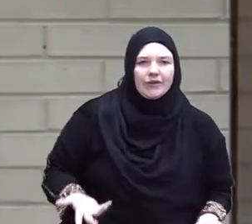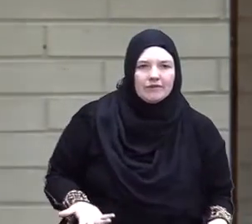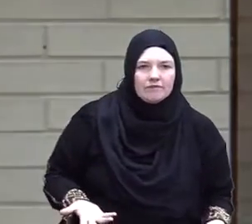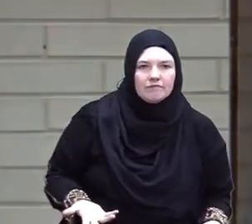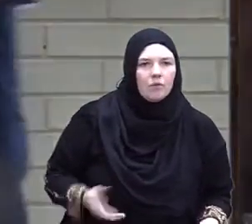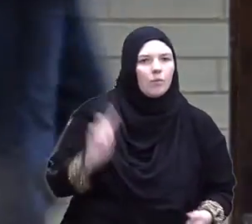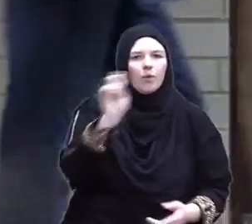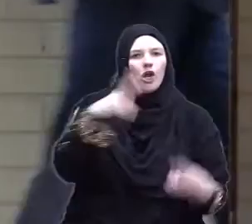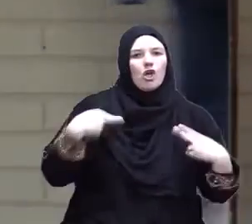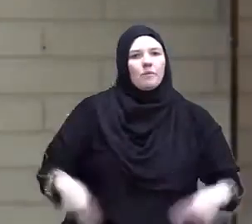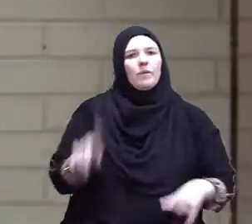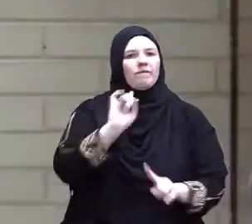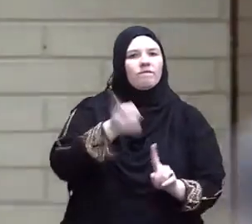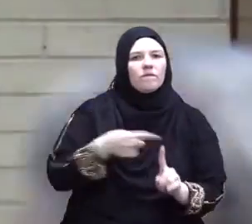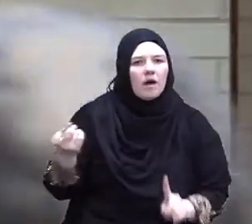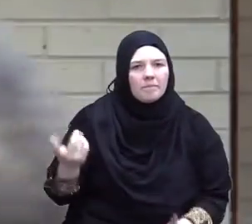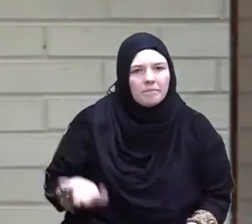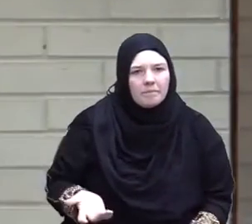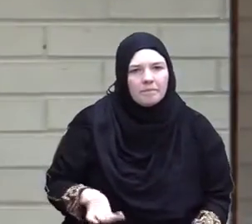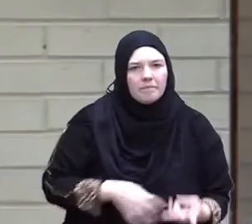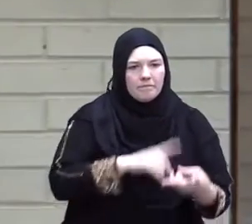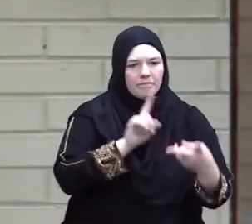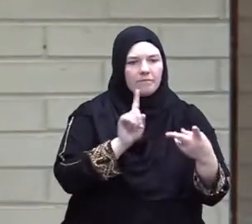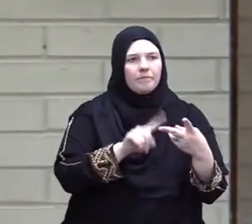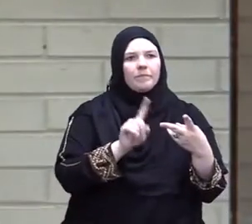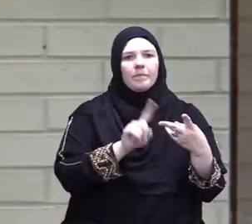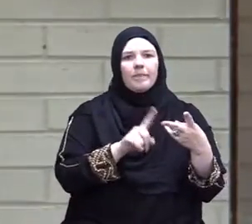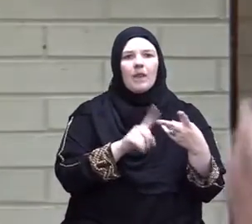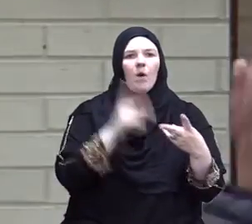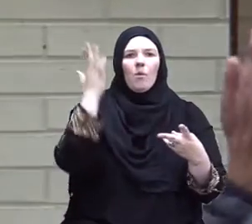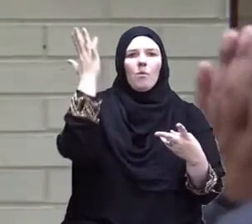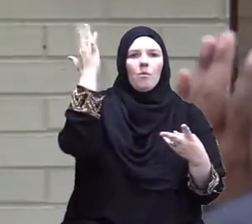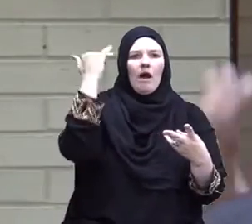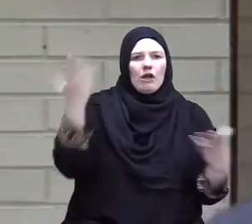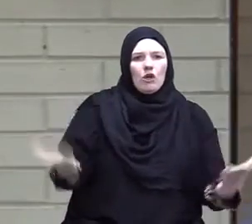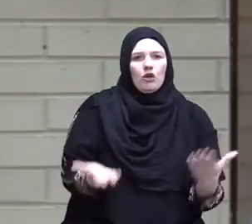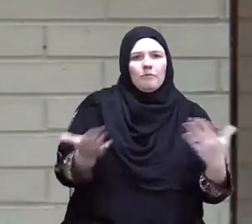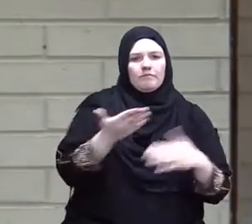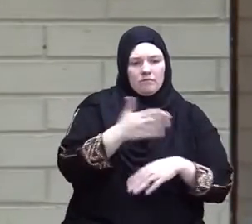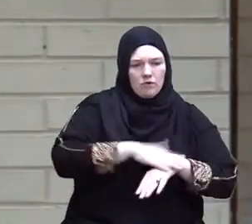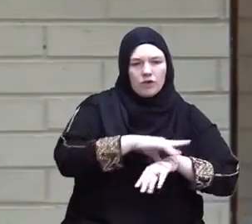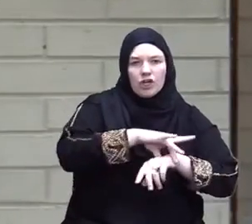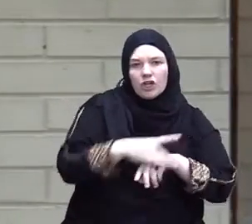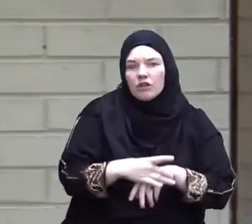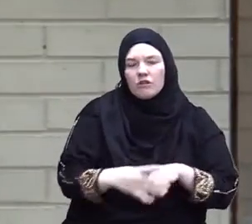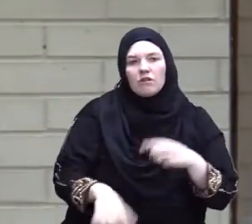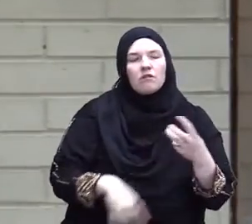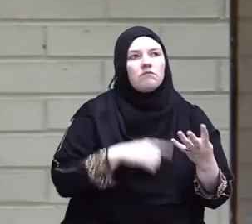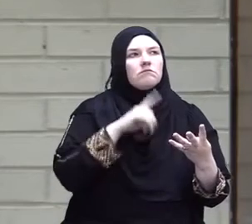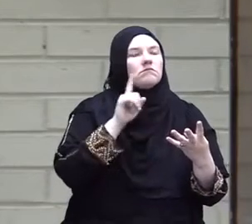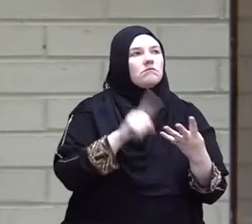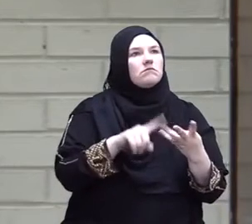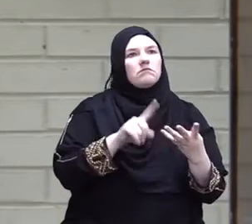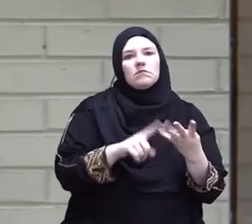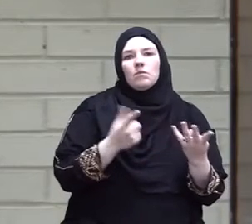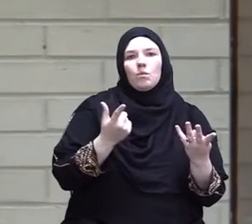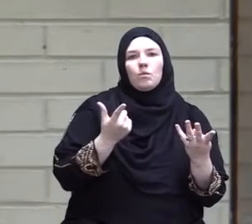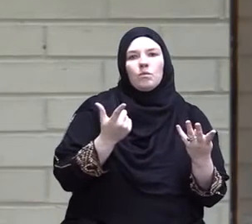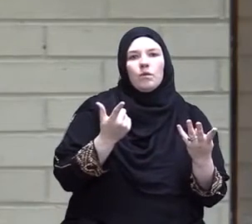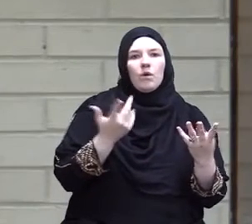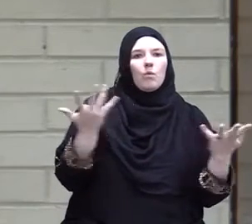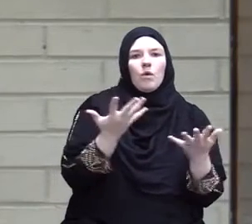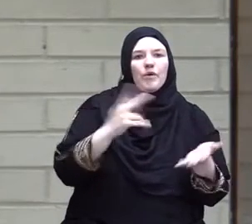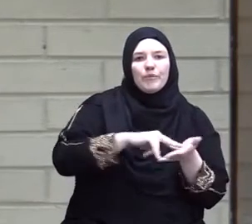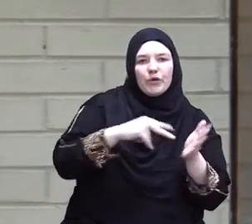from, and what we came to do, and who has created us, and for